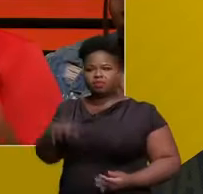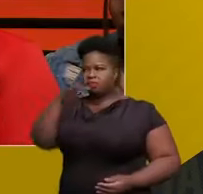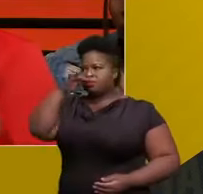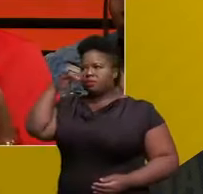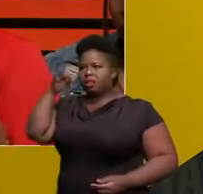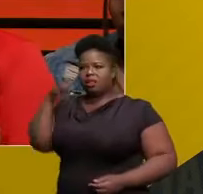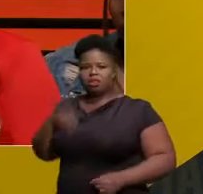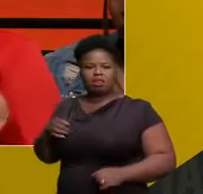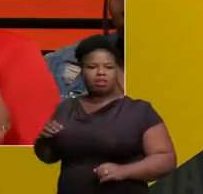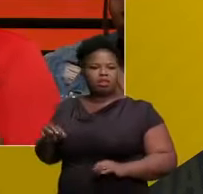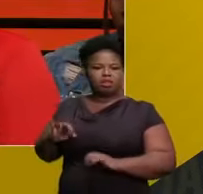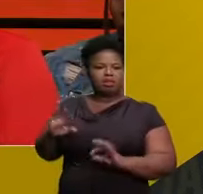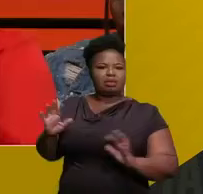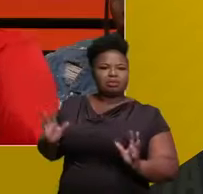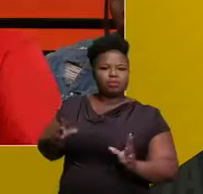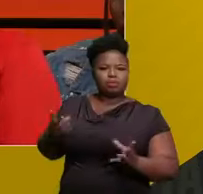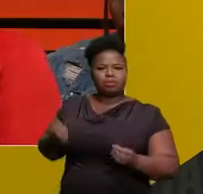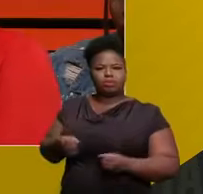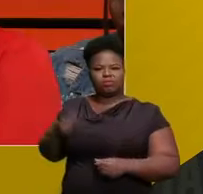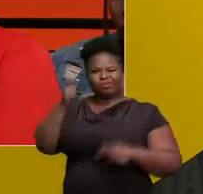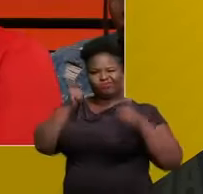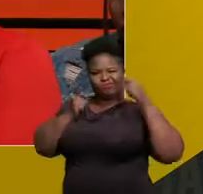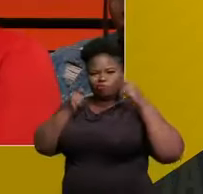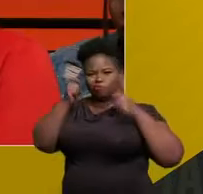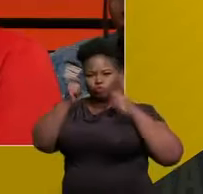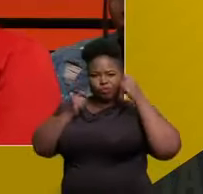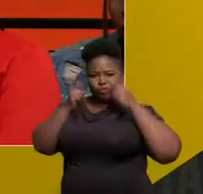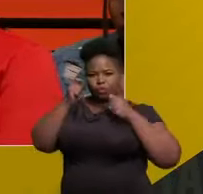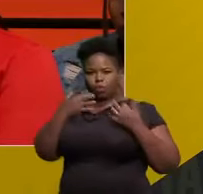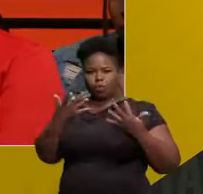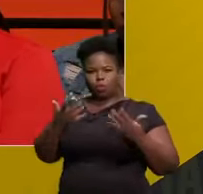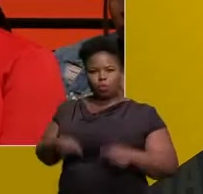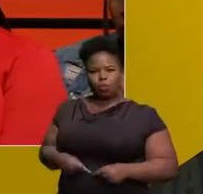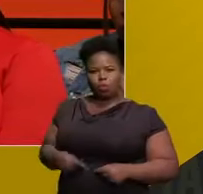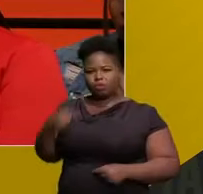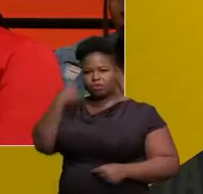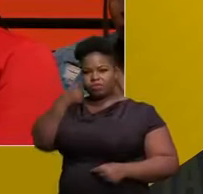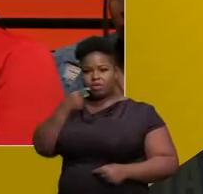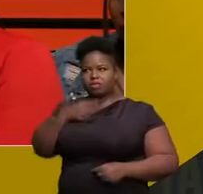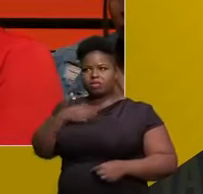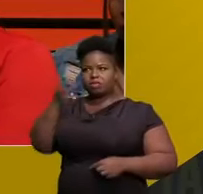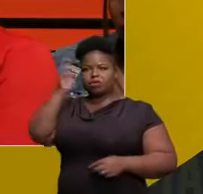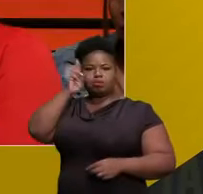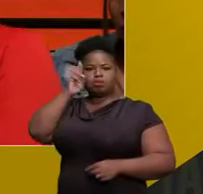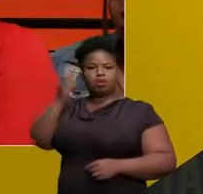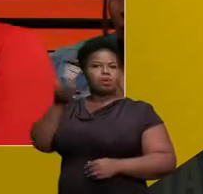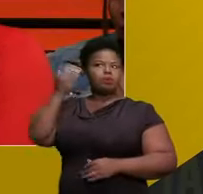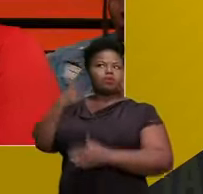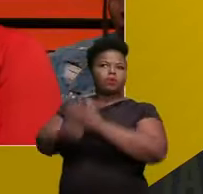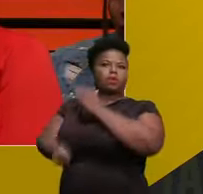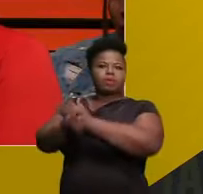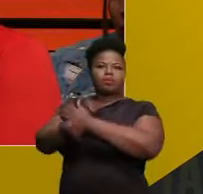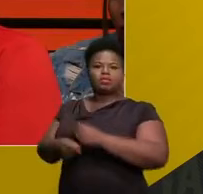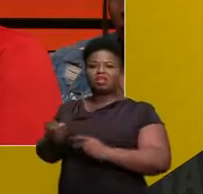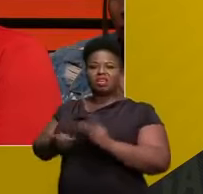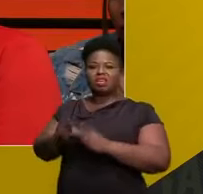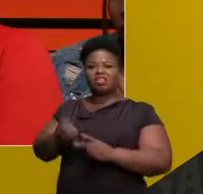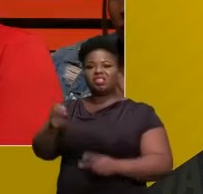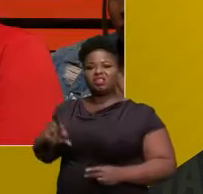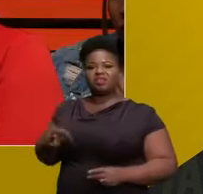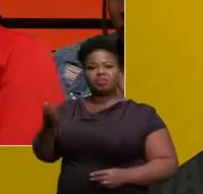smell, color, you know, certain facial expressions or certain facial features. So what happens is, or even a car, if you've